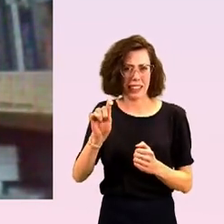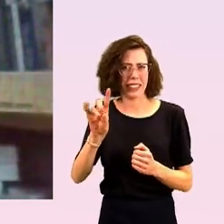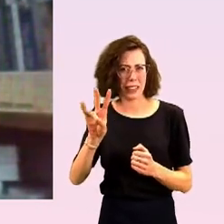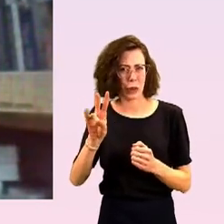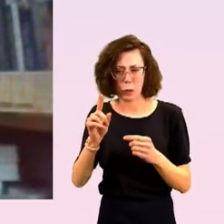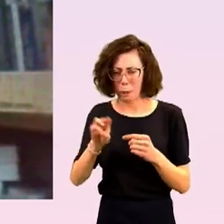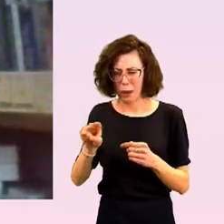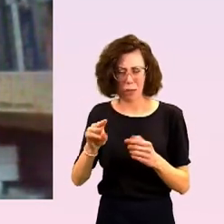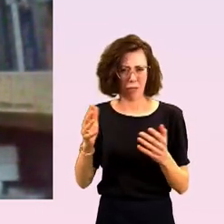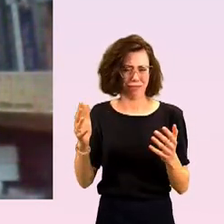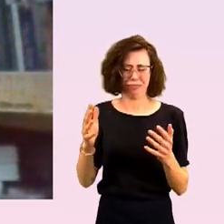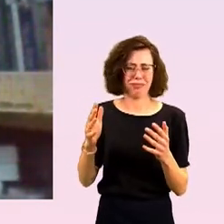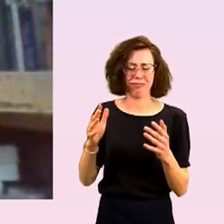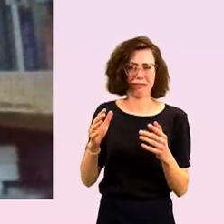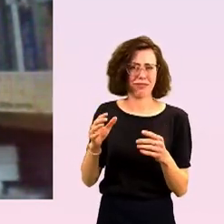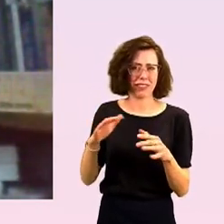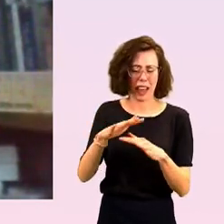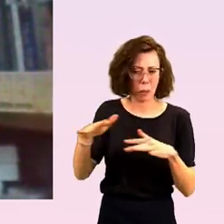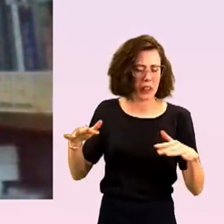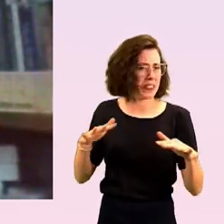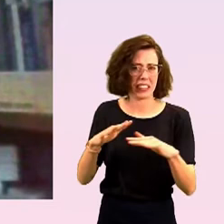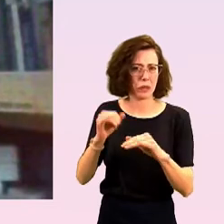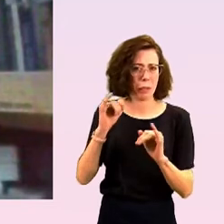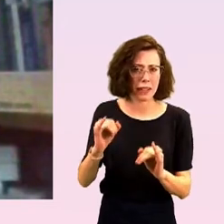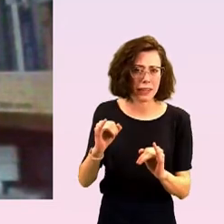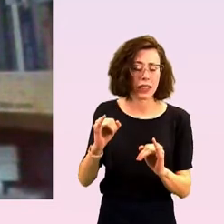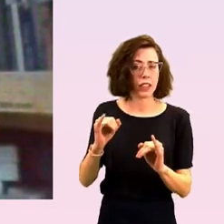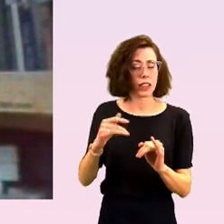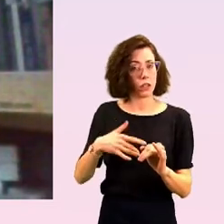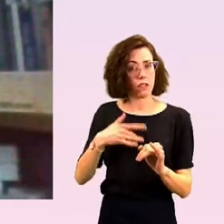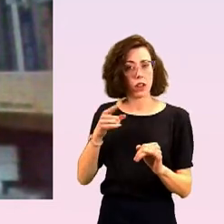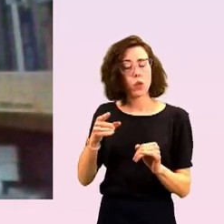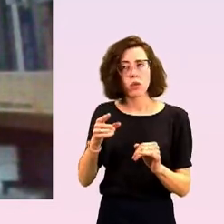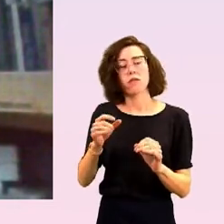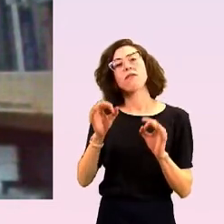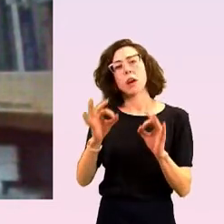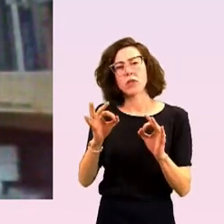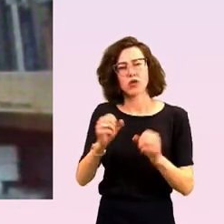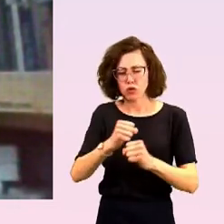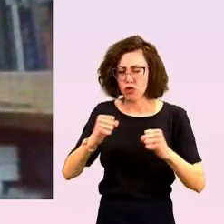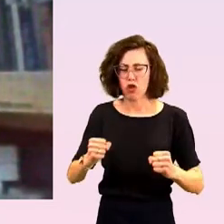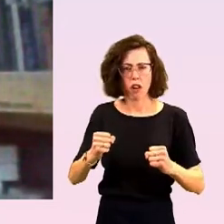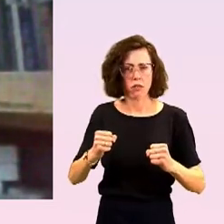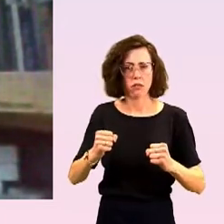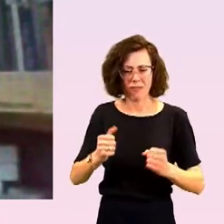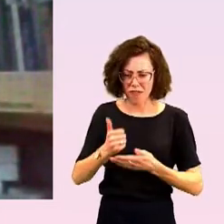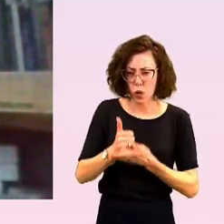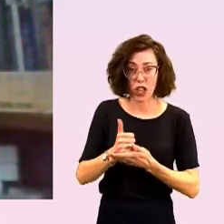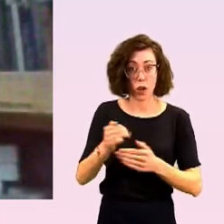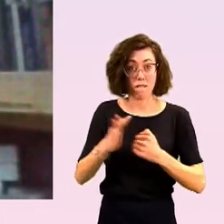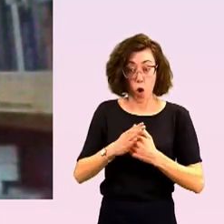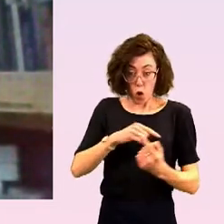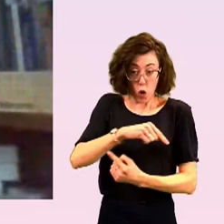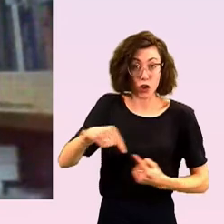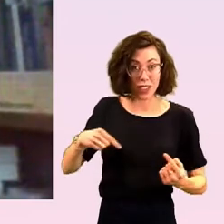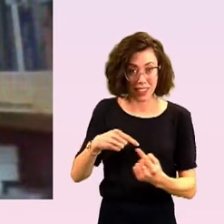people. So I think they laid a very strong foundation for us. And that obviously has to